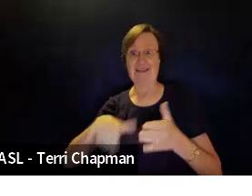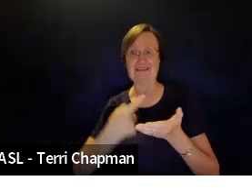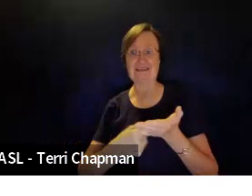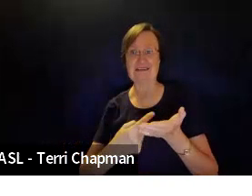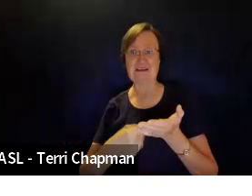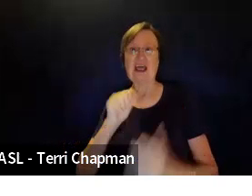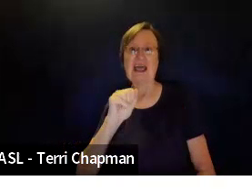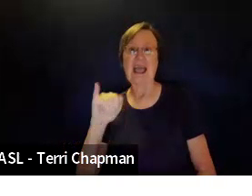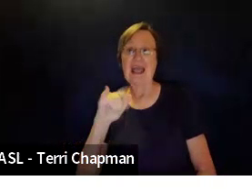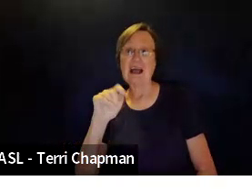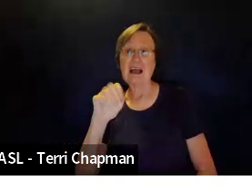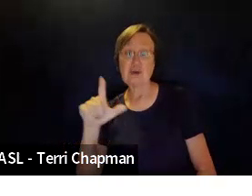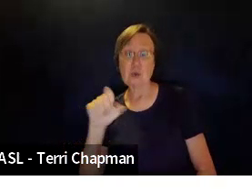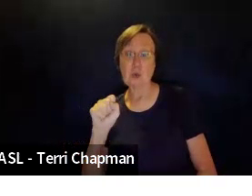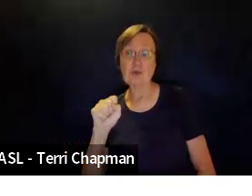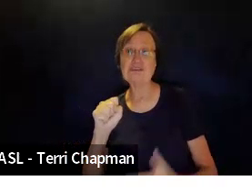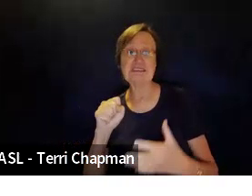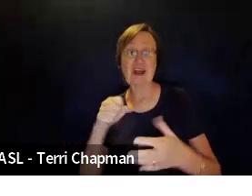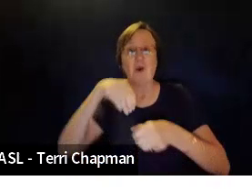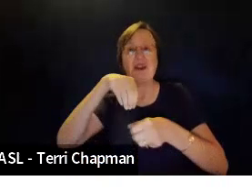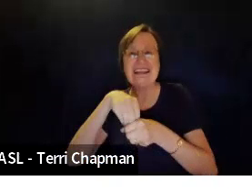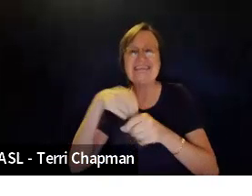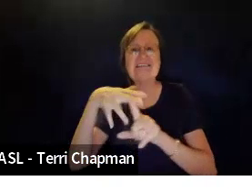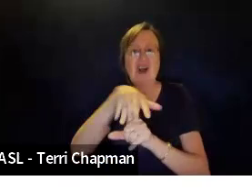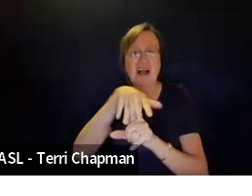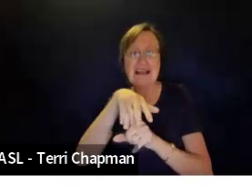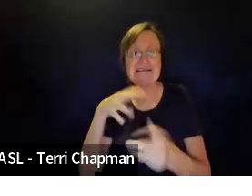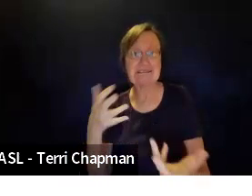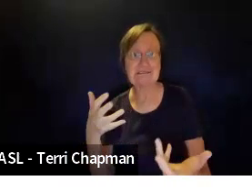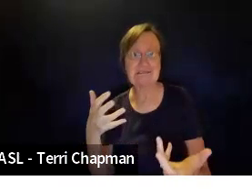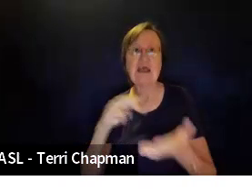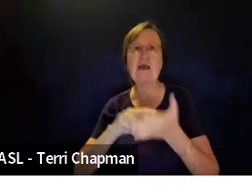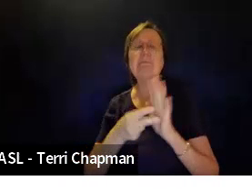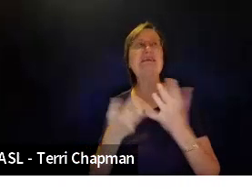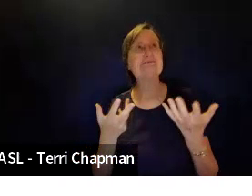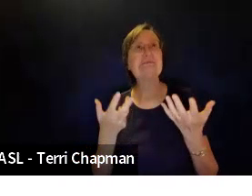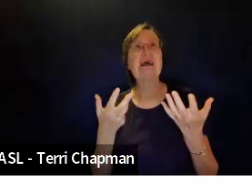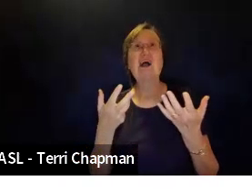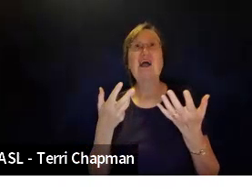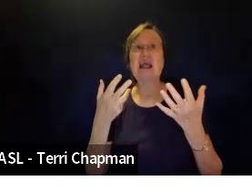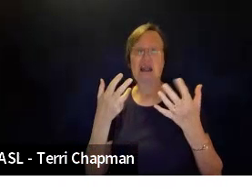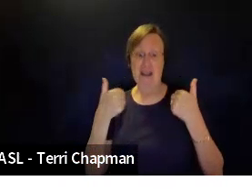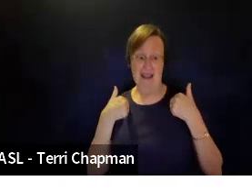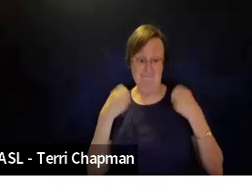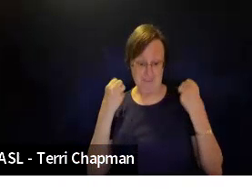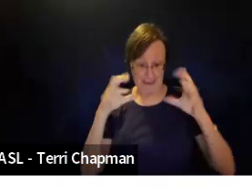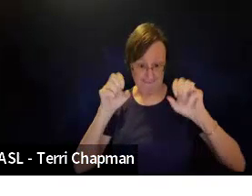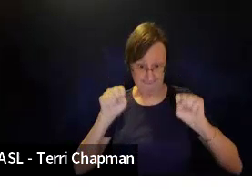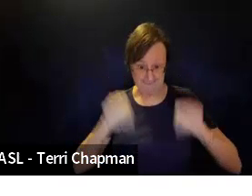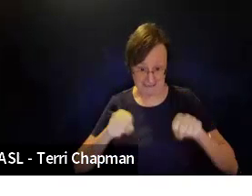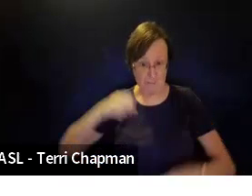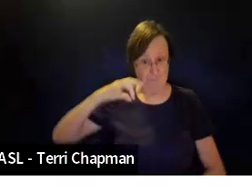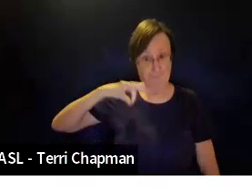AI tools exist in context, and that means that to the extent that there are many potential opportunities for benefit